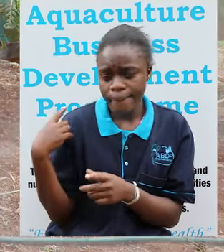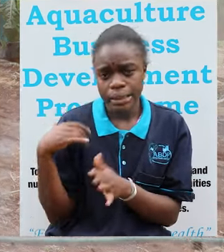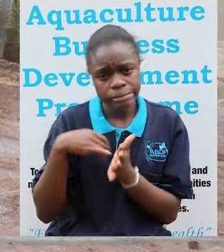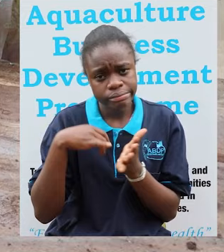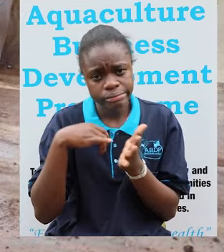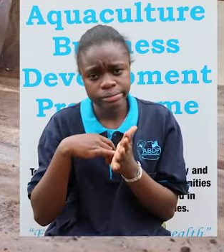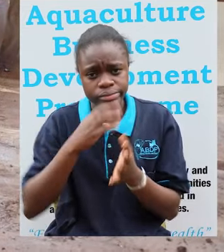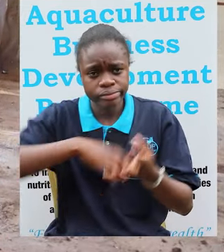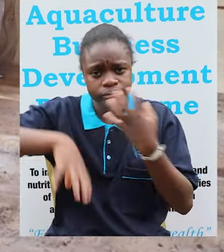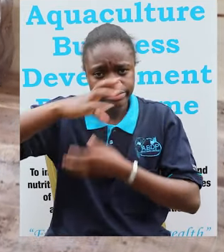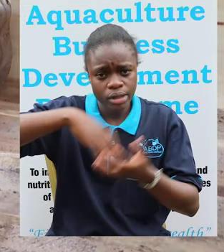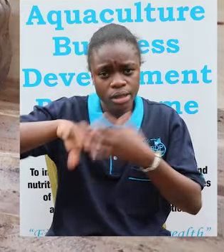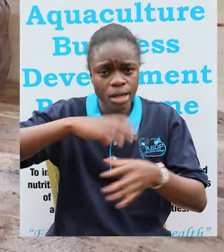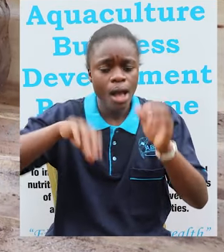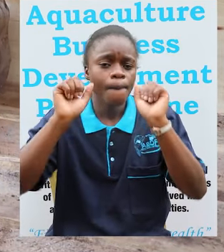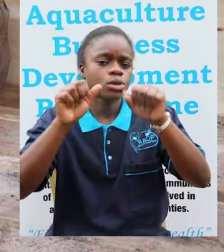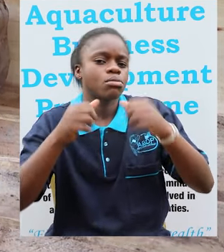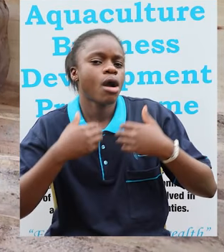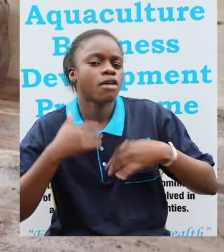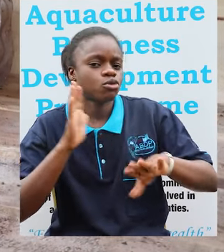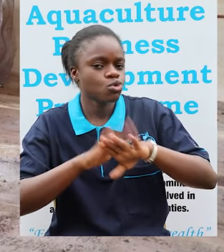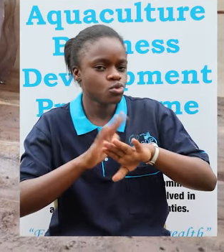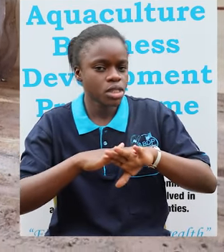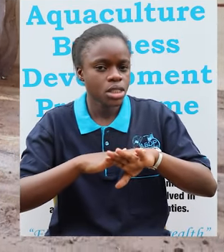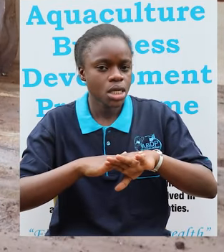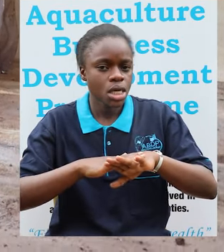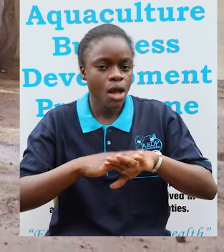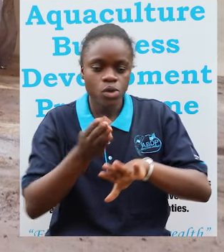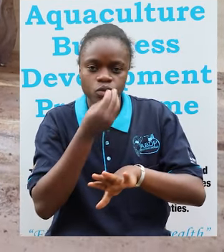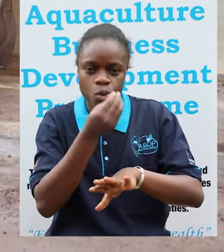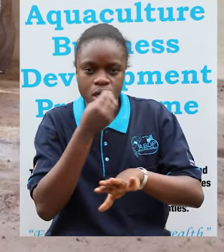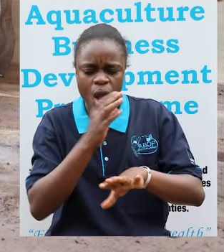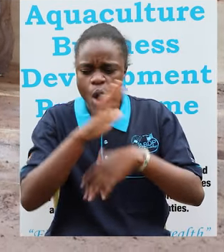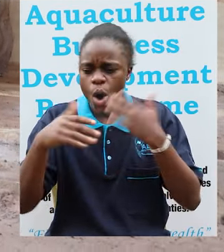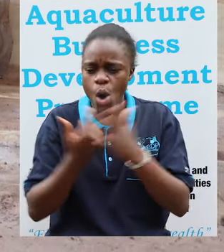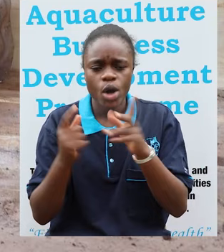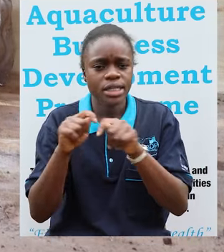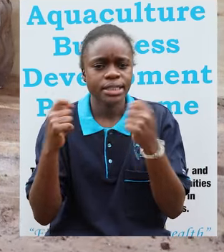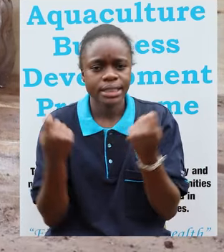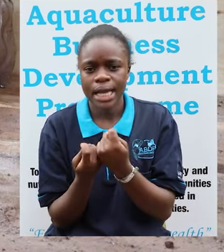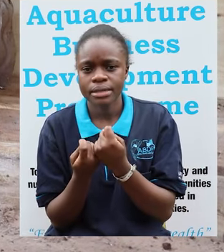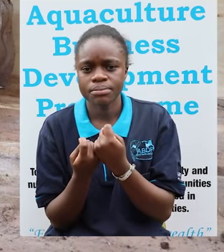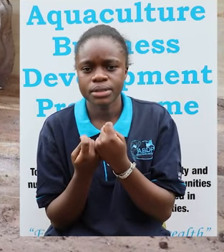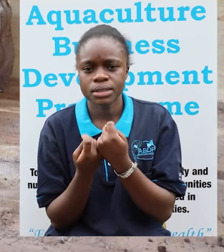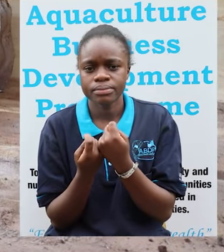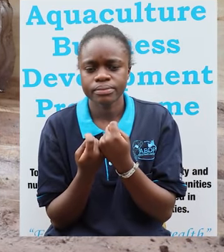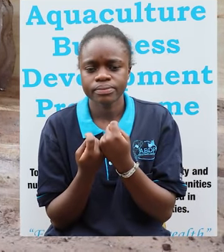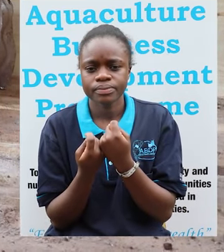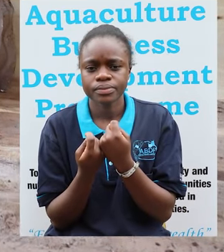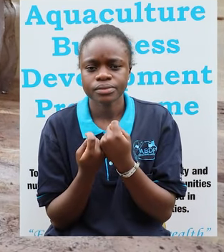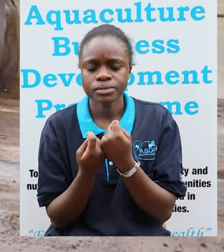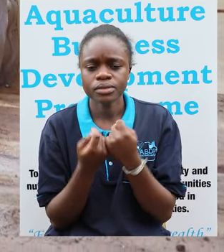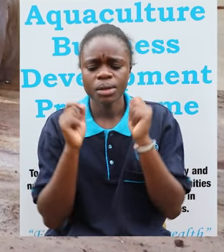because it will ensure that the family has good nutrition and a variety of it. The vegetables will provide minerals